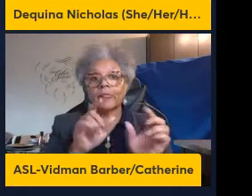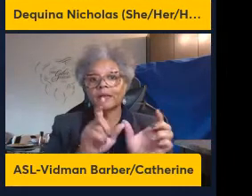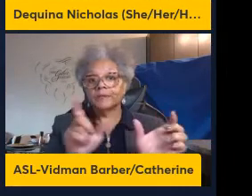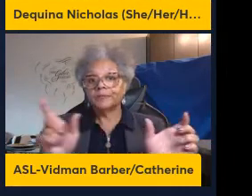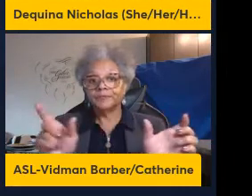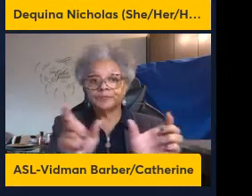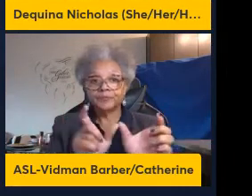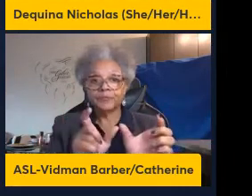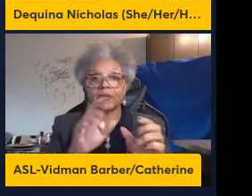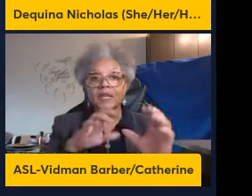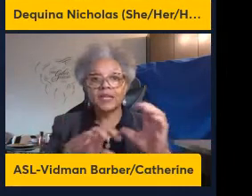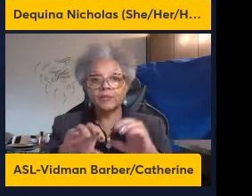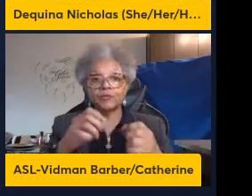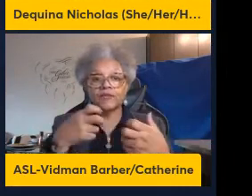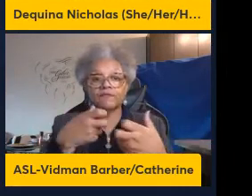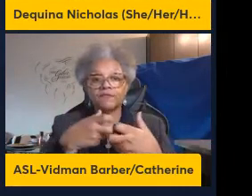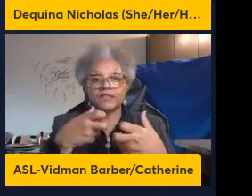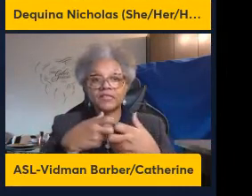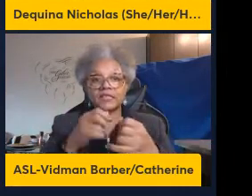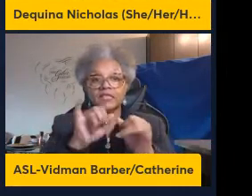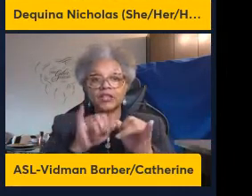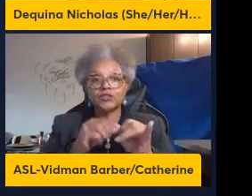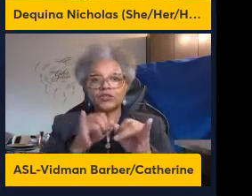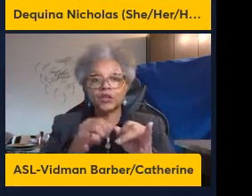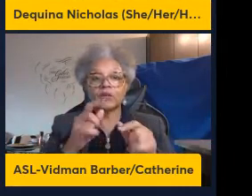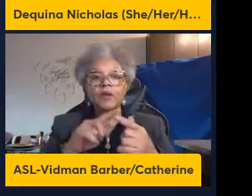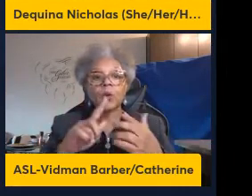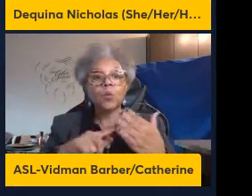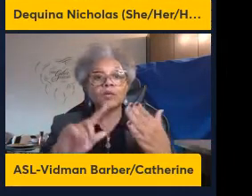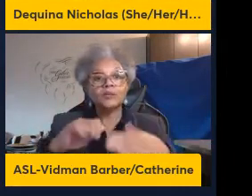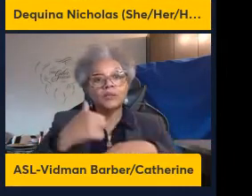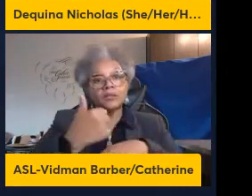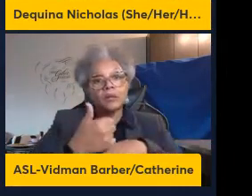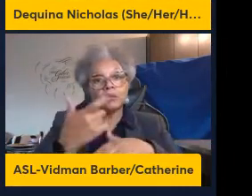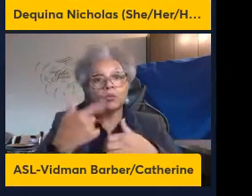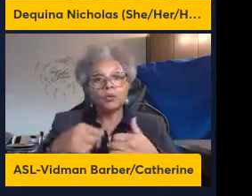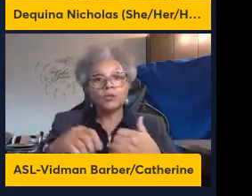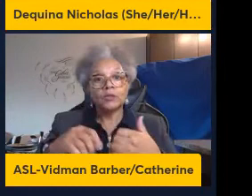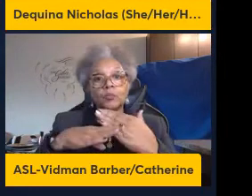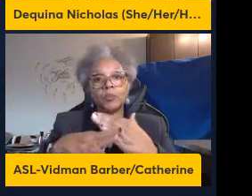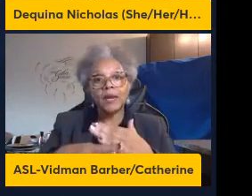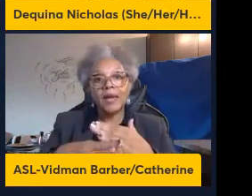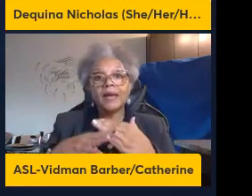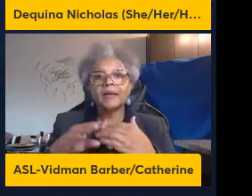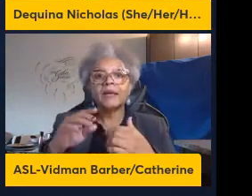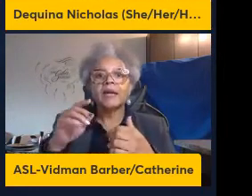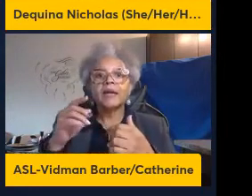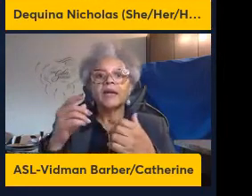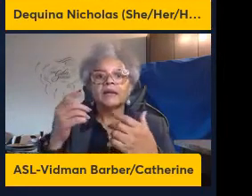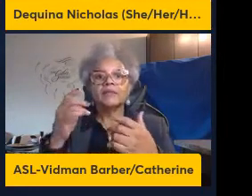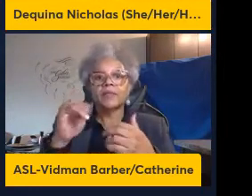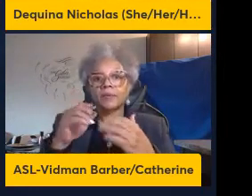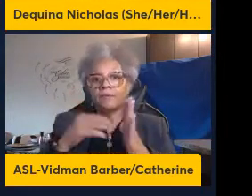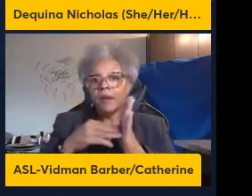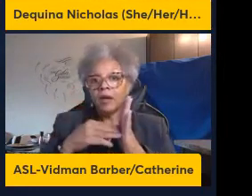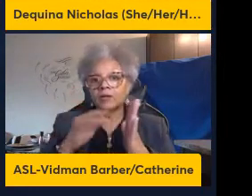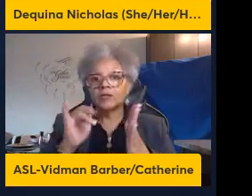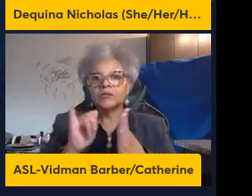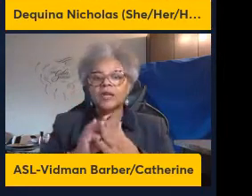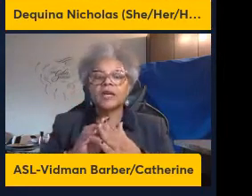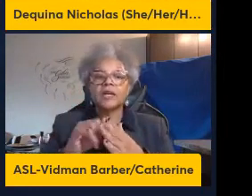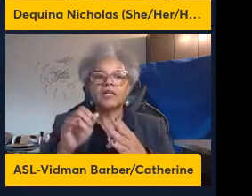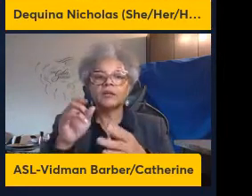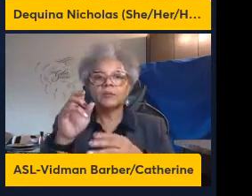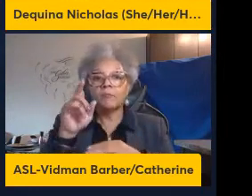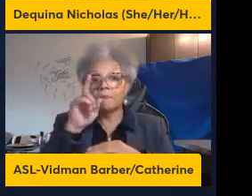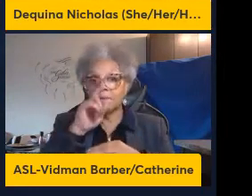Once we have these tools in place, we of course want to block type 2 diabetic specific inflammation upstream in physiological models, and by using humanized mouse models and